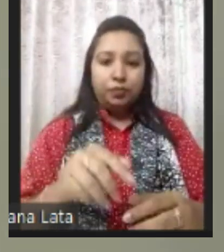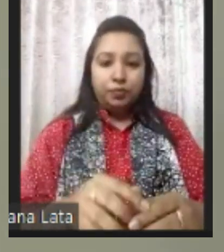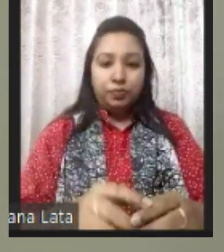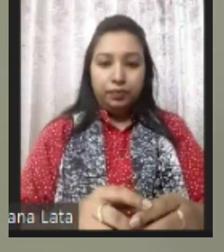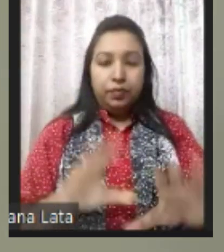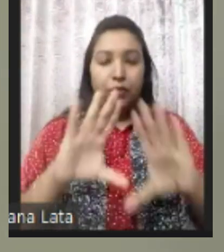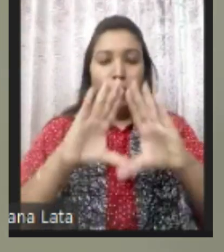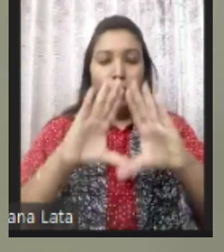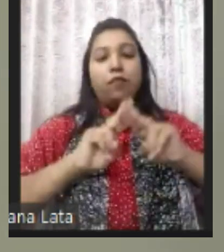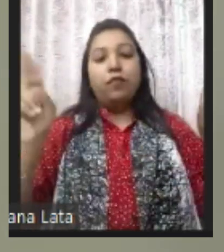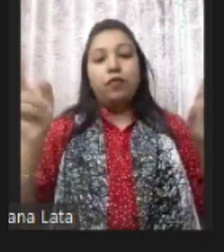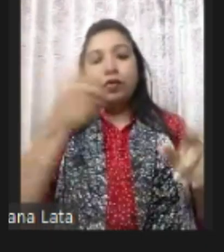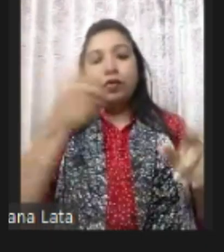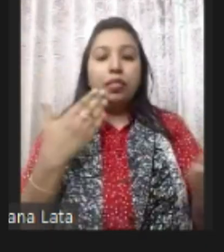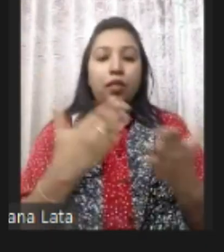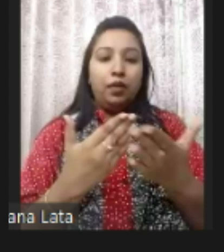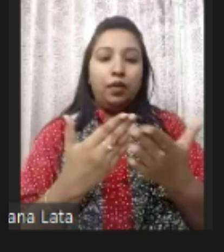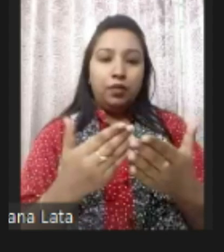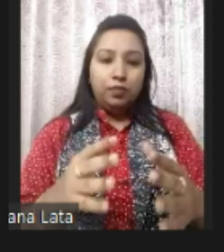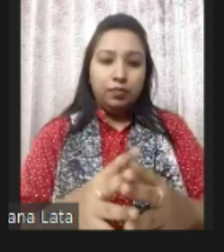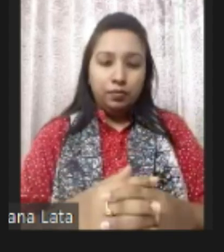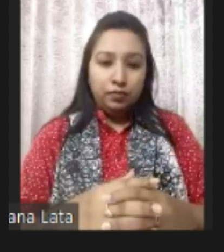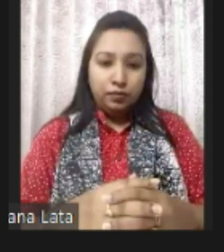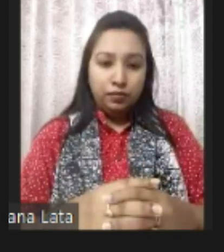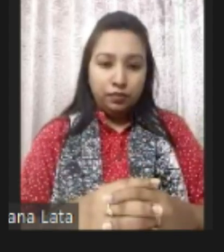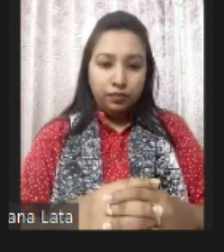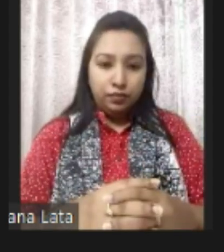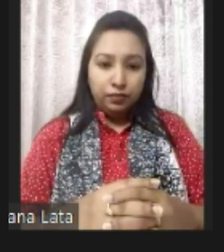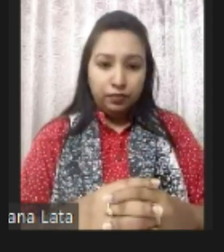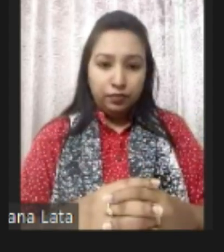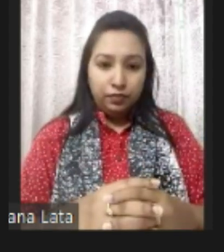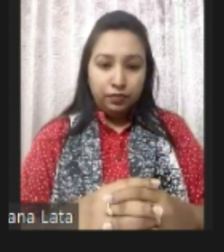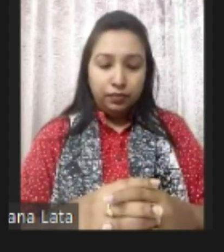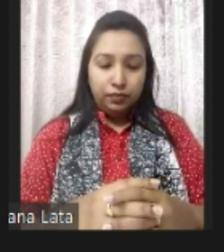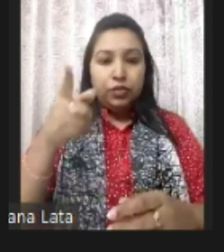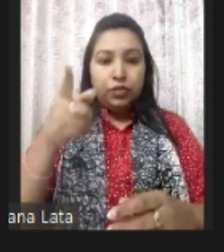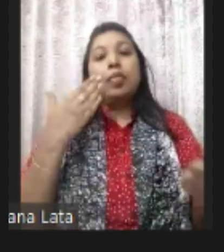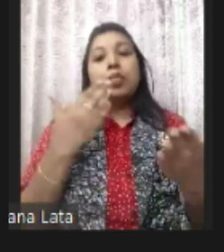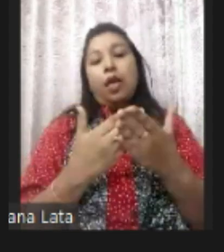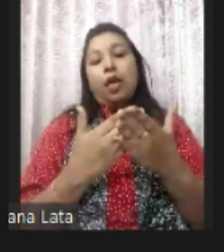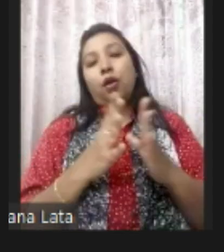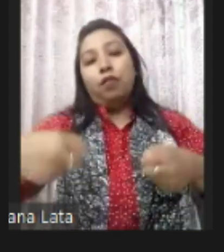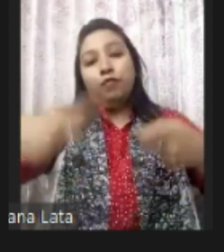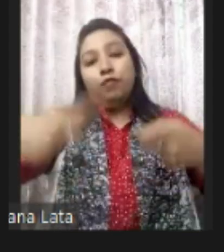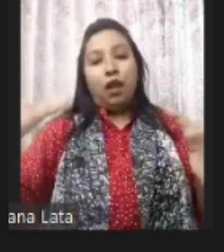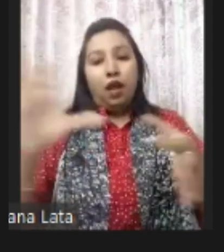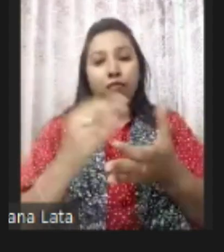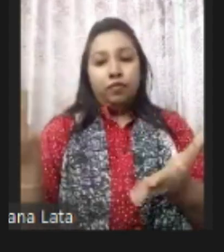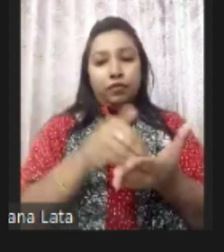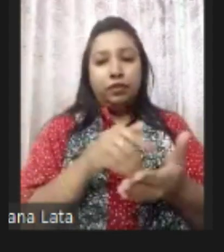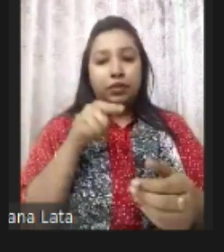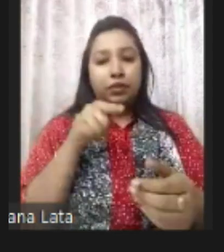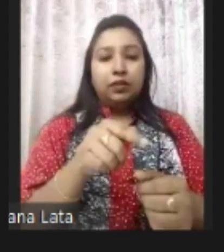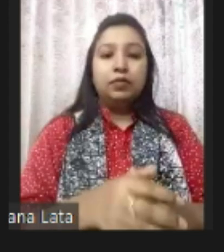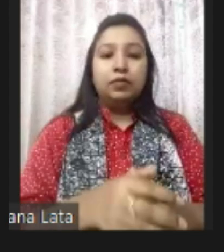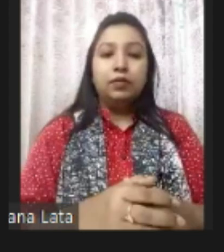you. Thank you very much all for joining today, and we are really grateful. Thank you, Mr. Chaudhary, for